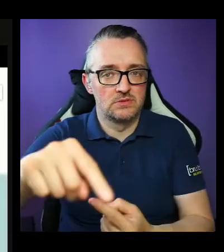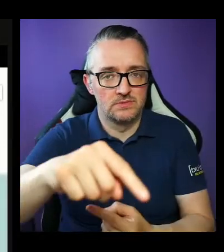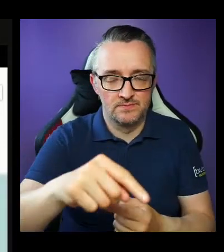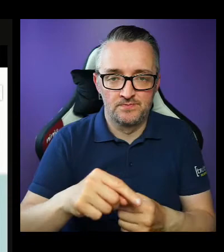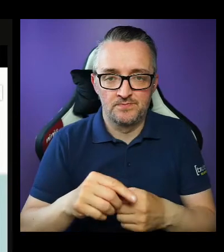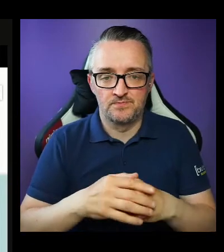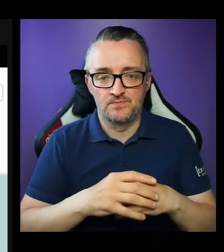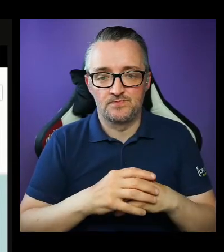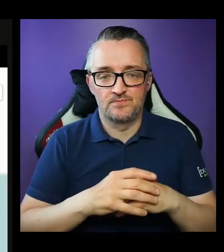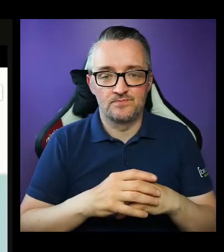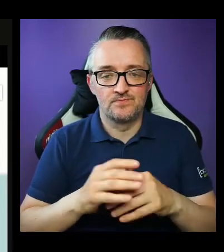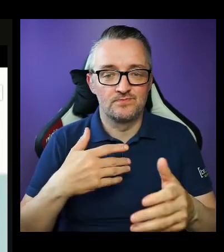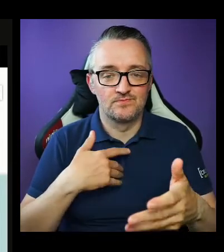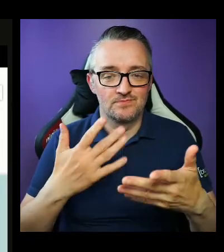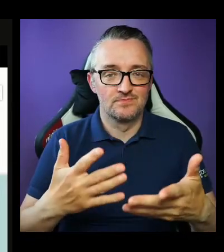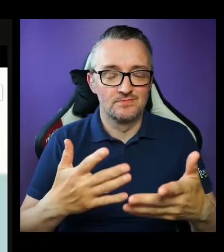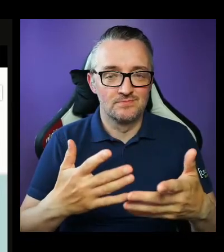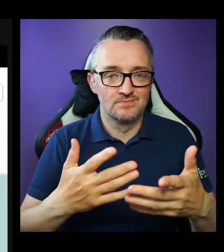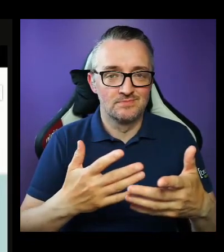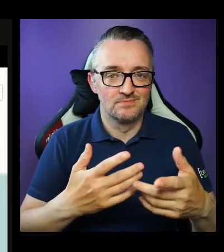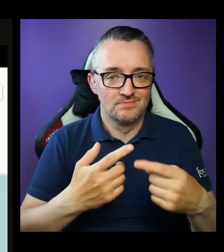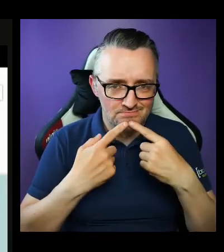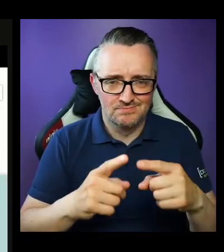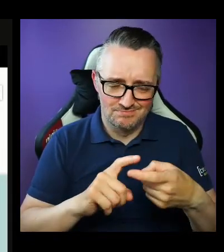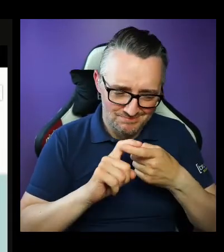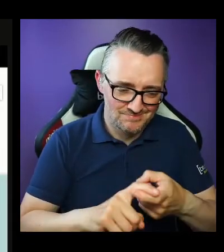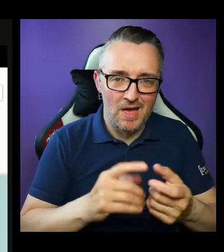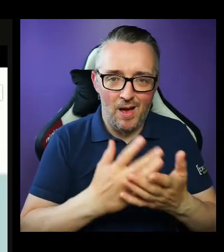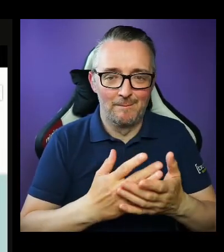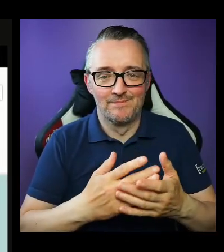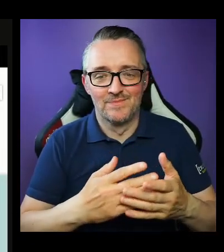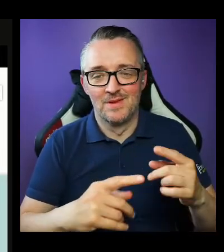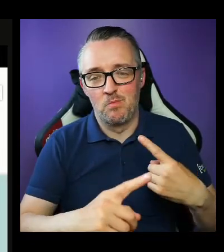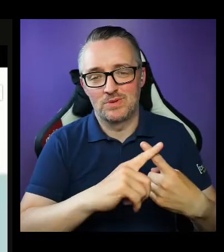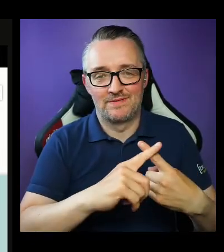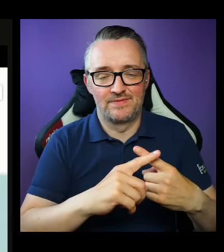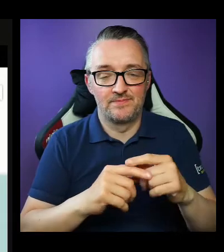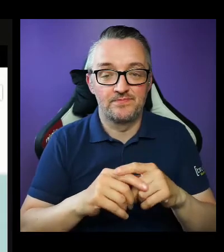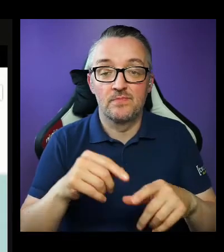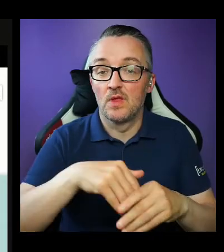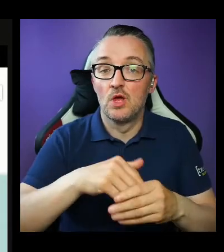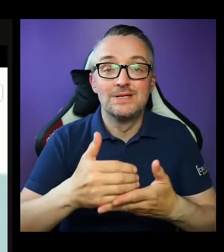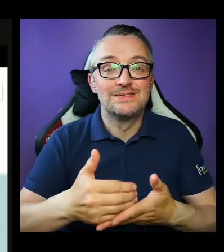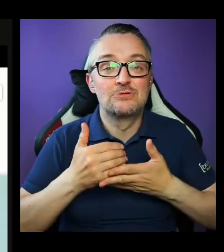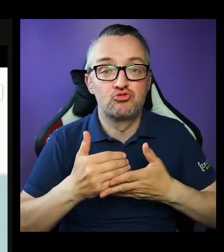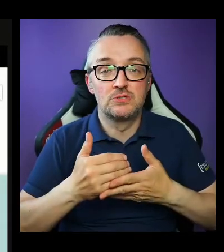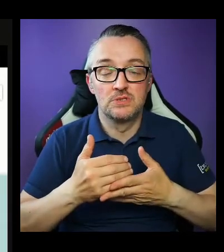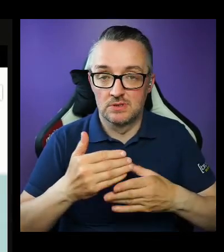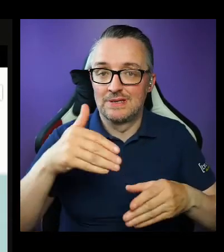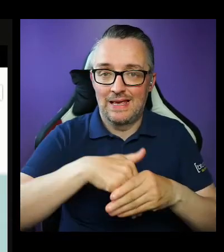So yeah, I really stick to this benefit. It has built-in